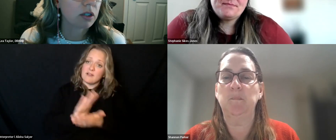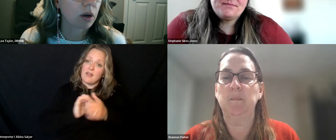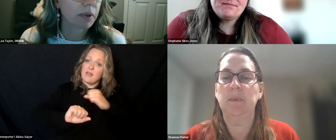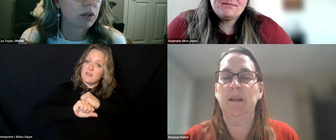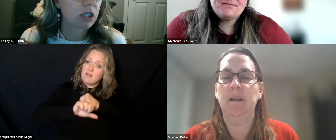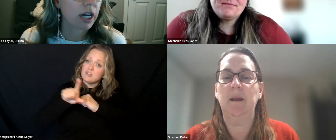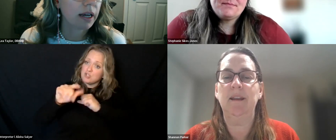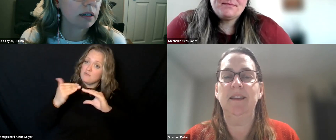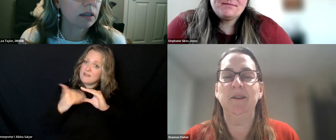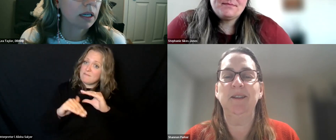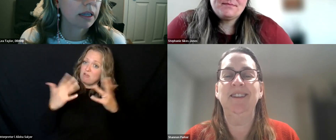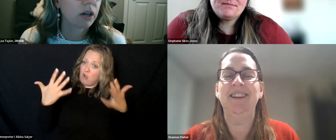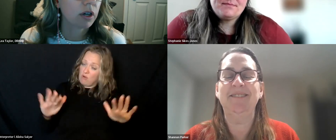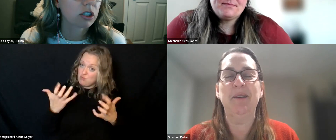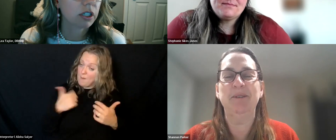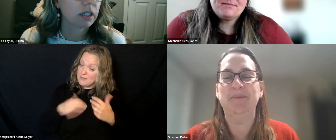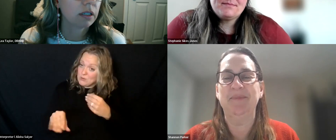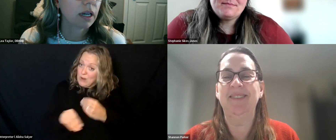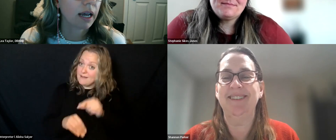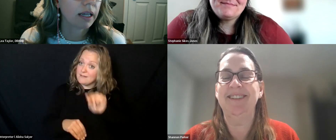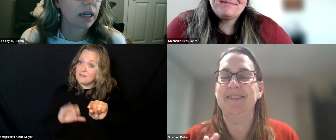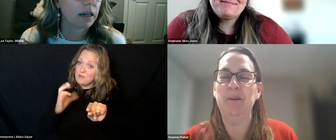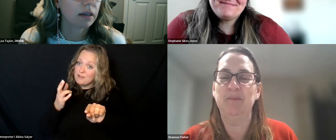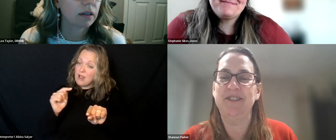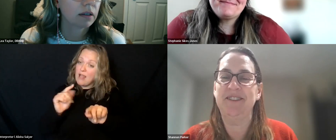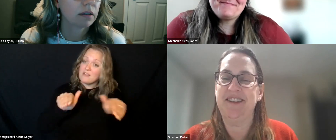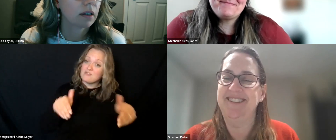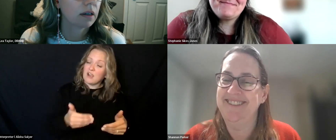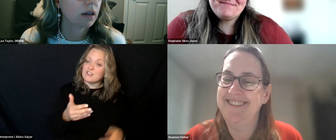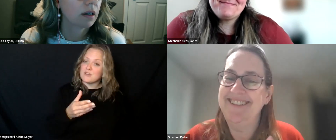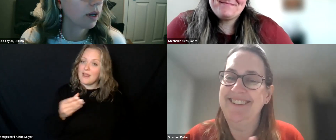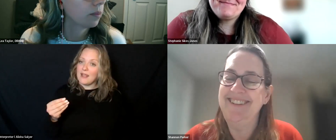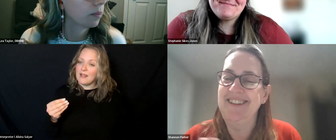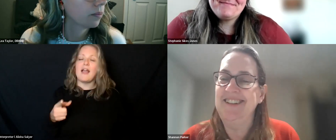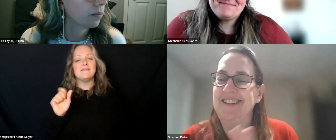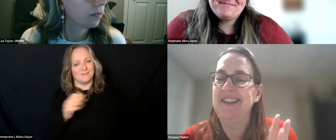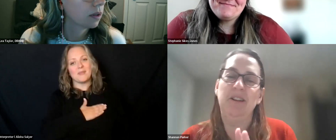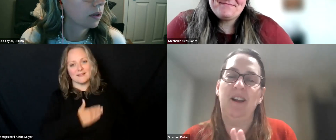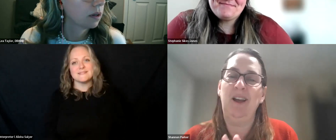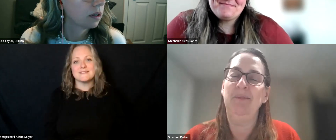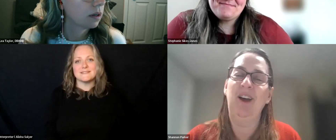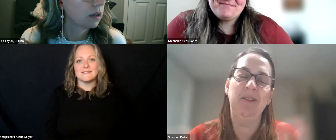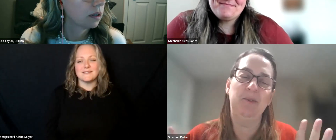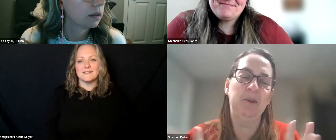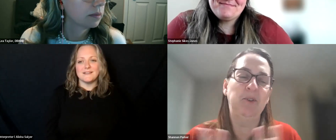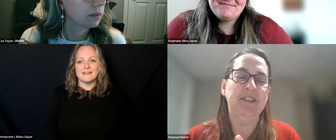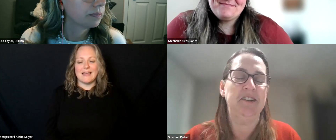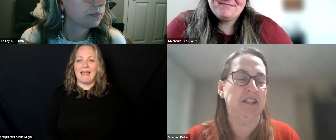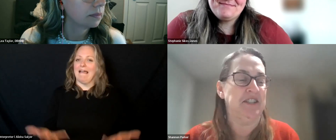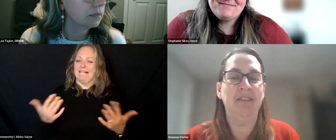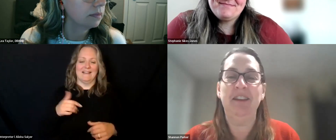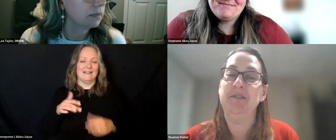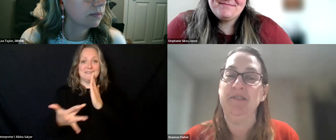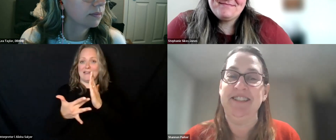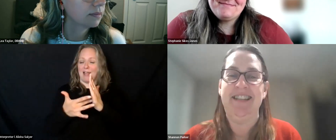Do you want me to drop those in chat? The Yes, introduction and yes, I the appreciate that. okay. I'm not the most